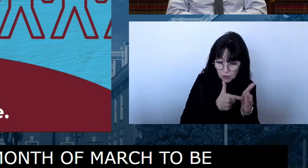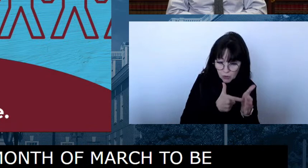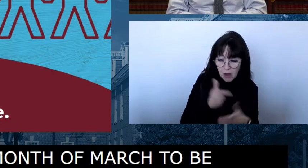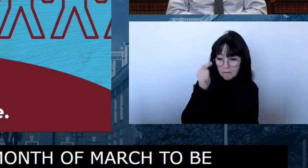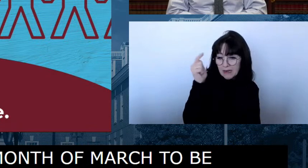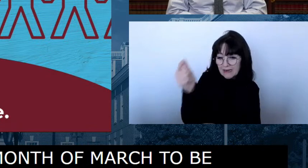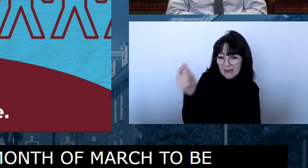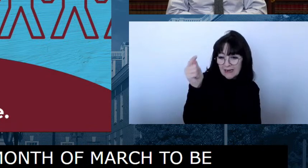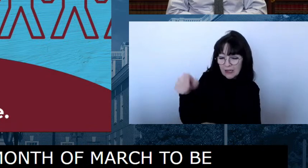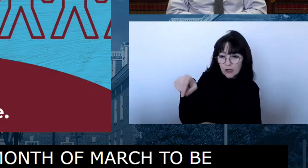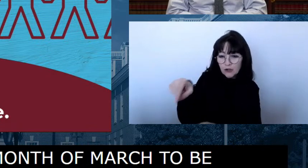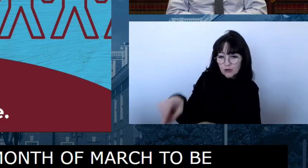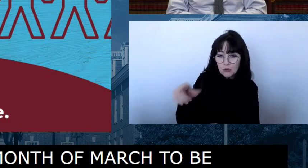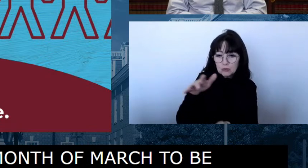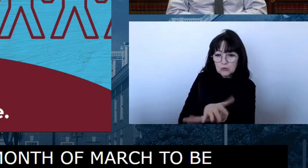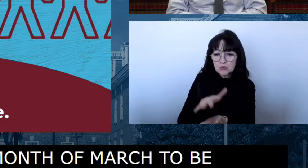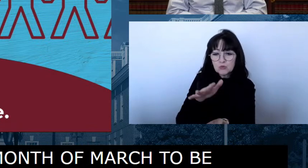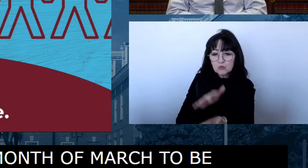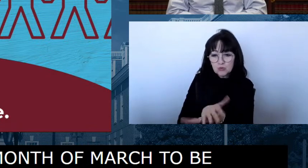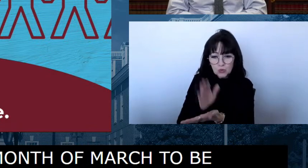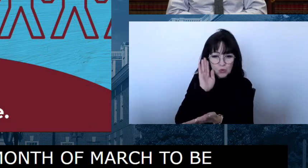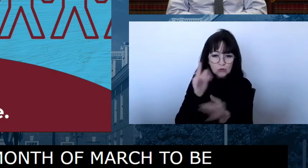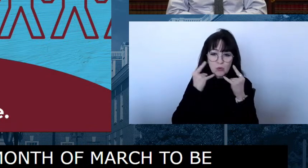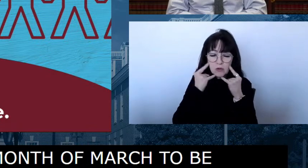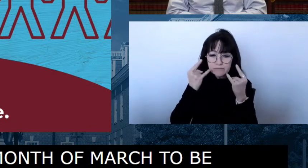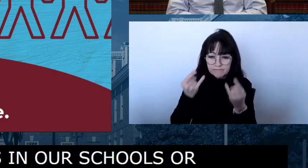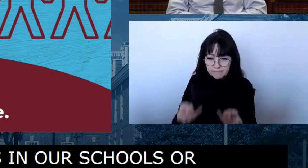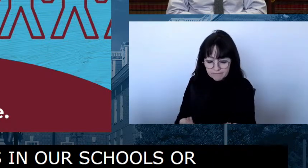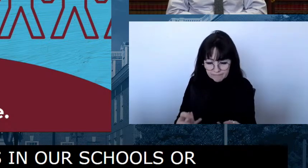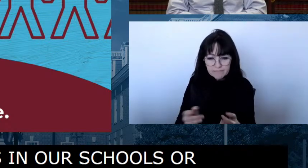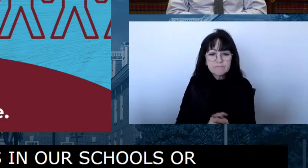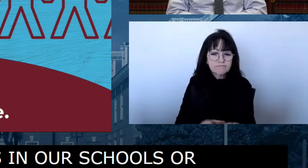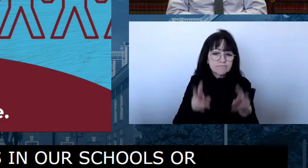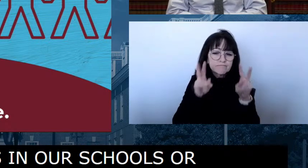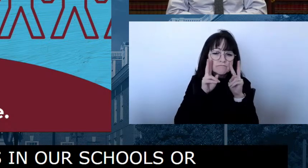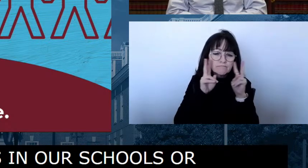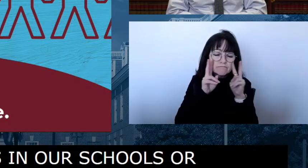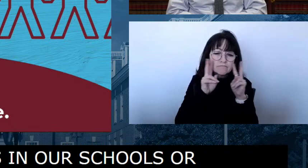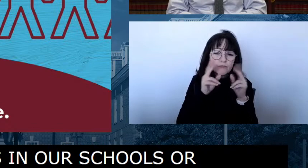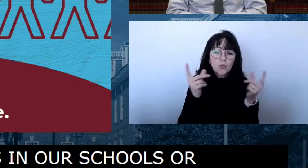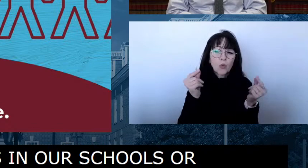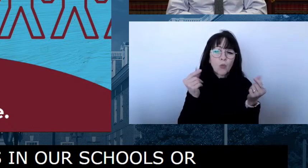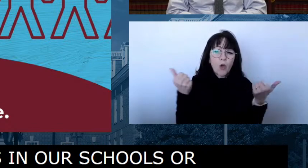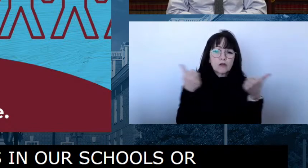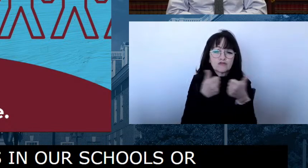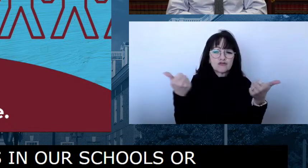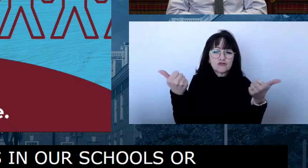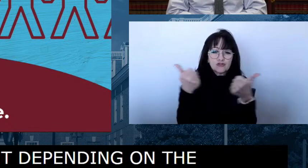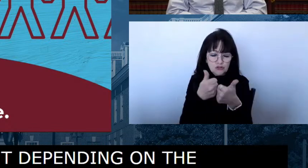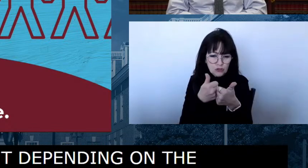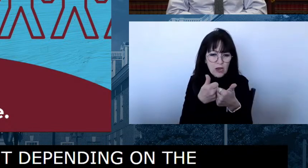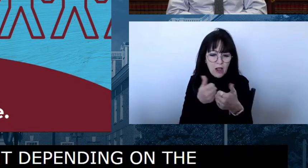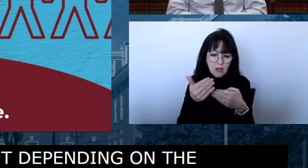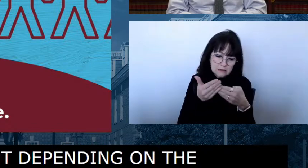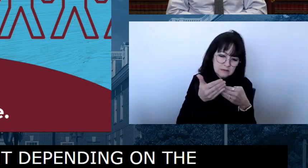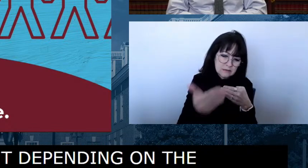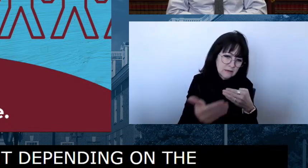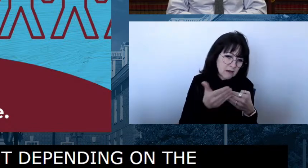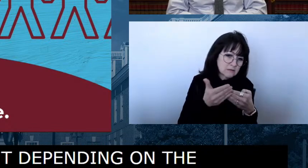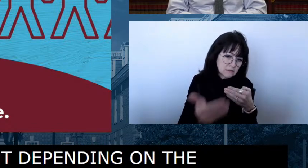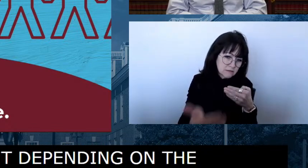depending on the district. We look forward to the challenges of the next phase. So thank you to our